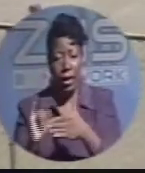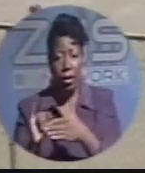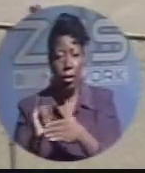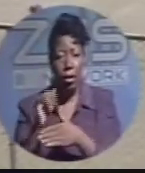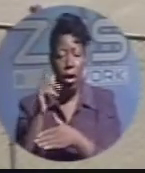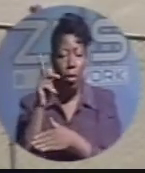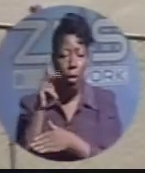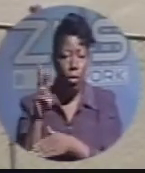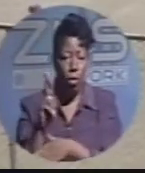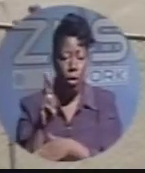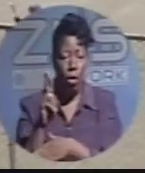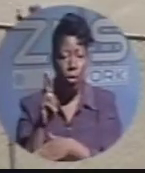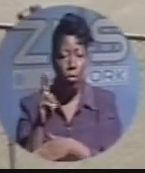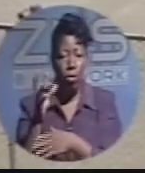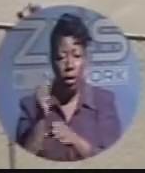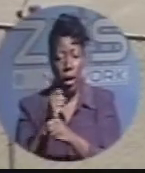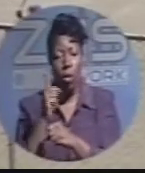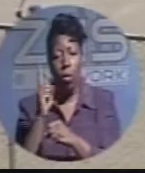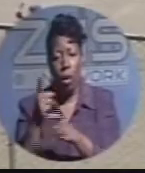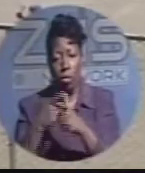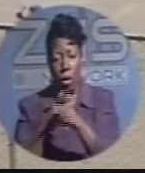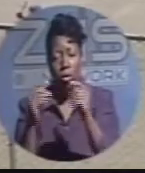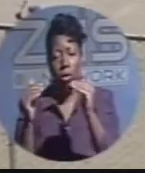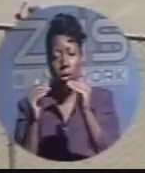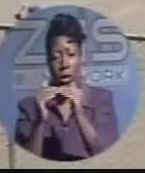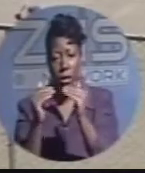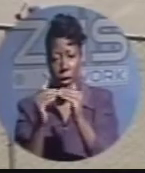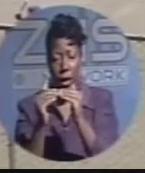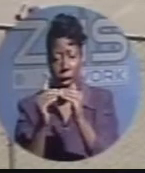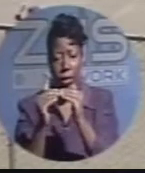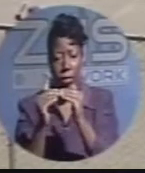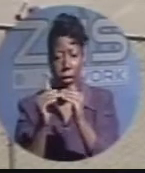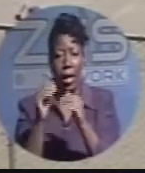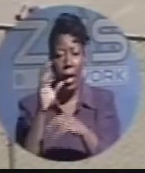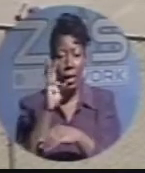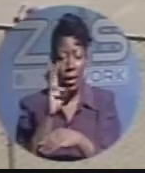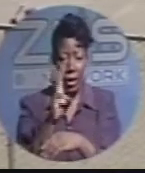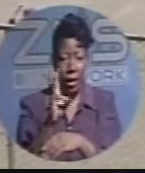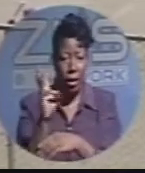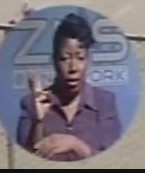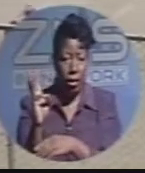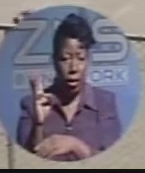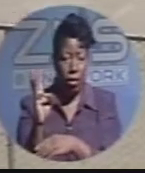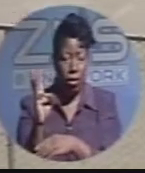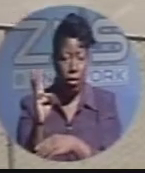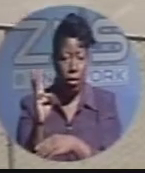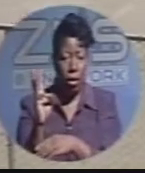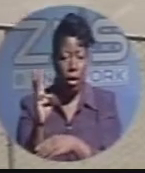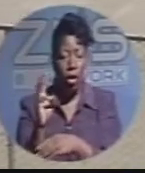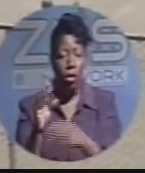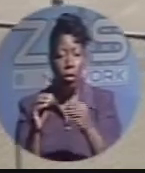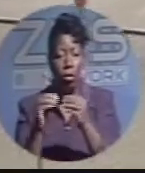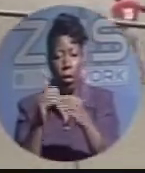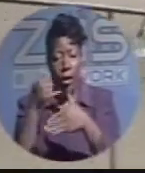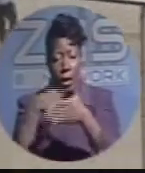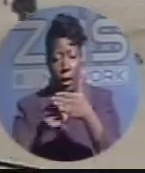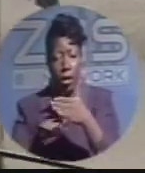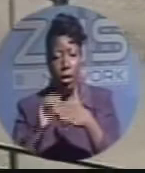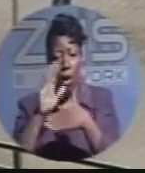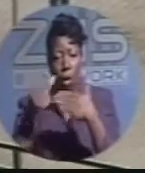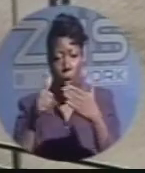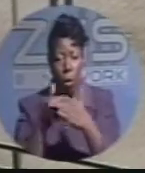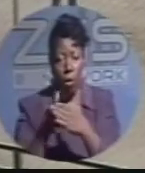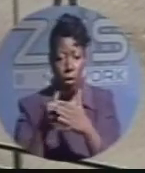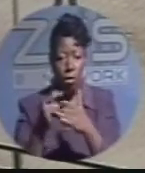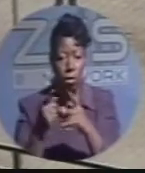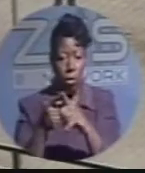Rico would get one run to tie the score at 6. The two teams would go into extra innings, but it would all come